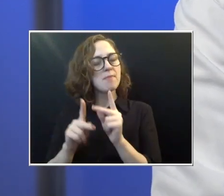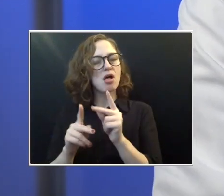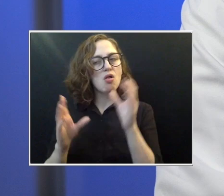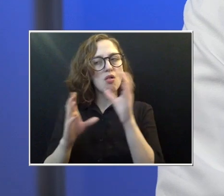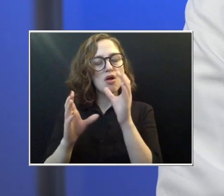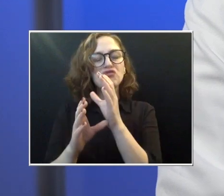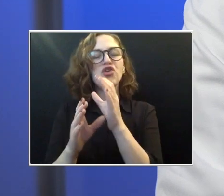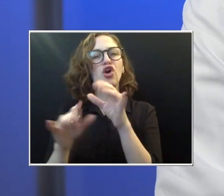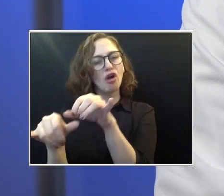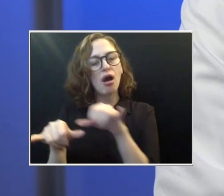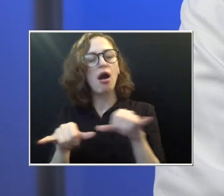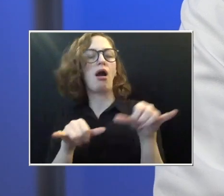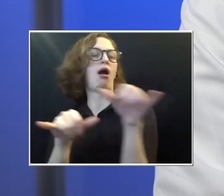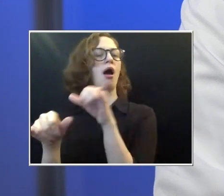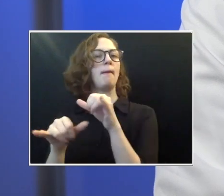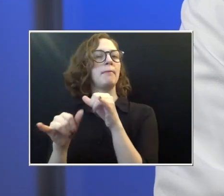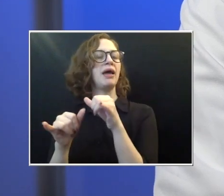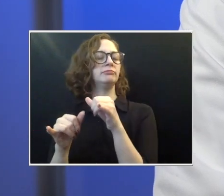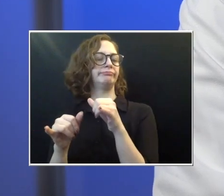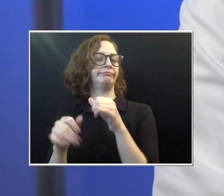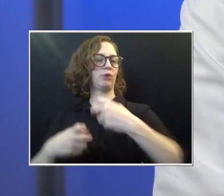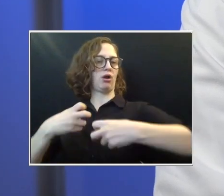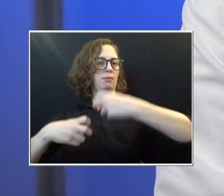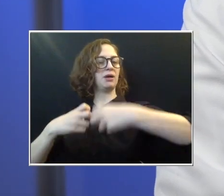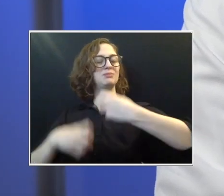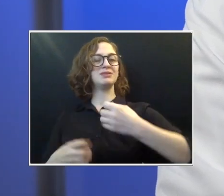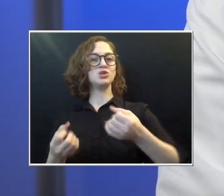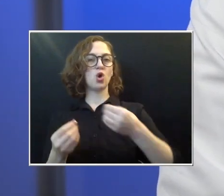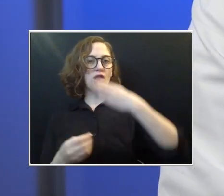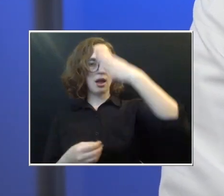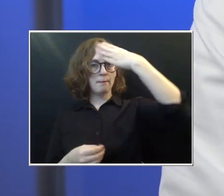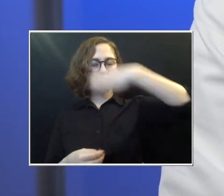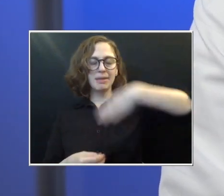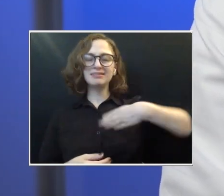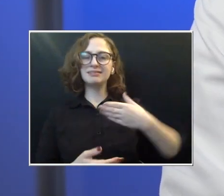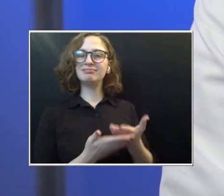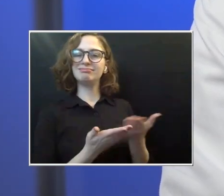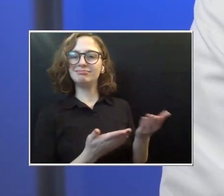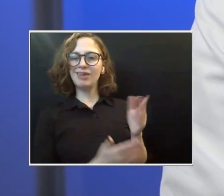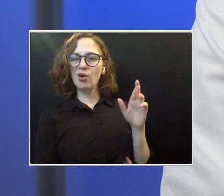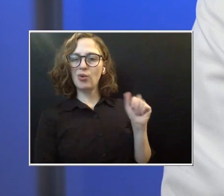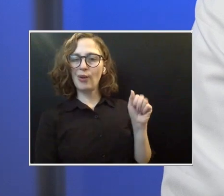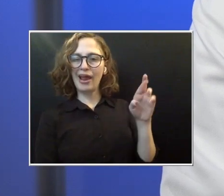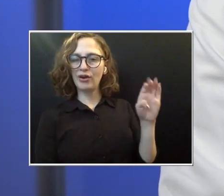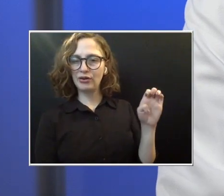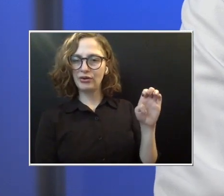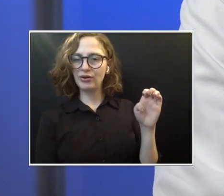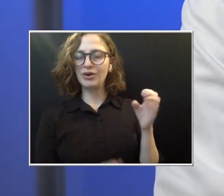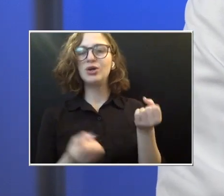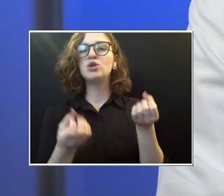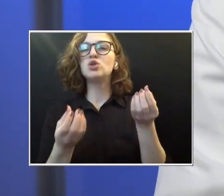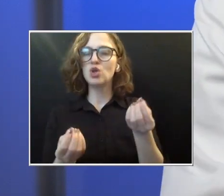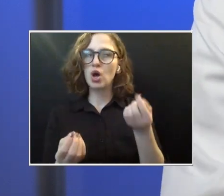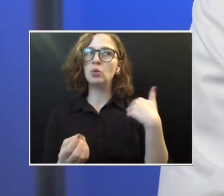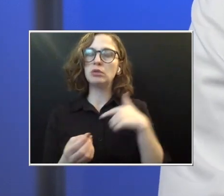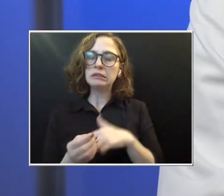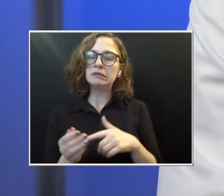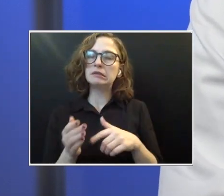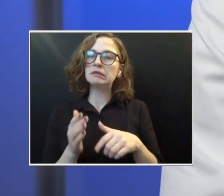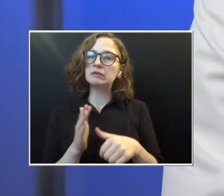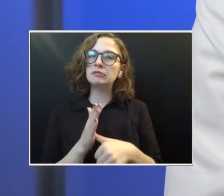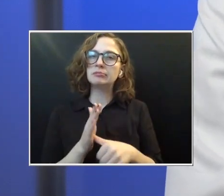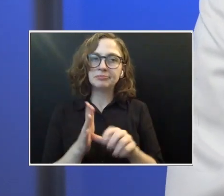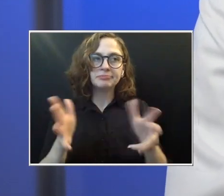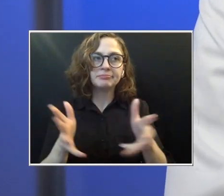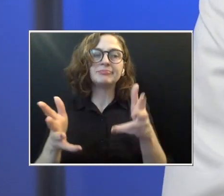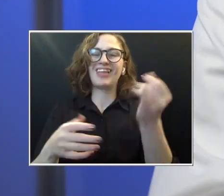lot of things that are more common. And so we've really tried to make a push for folks, if you have an unexplained shortness of breath, that some part of your workup has